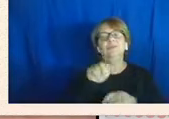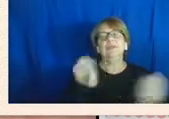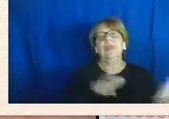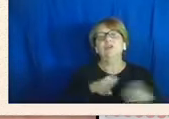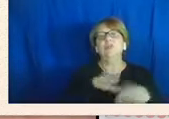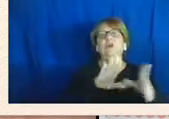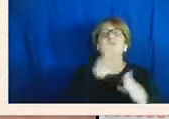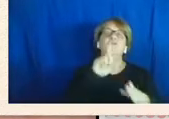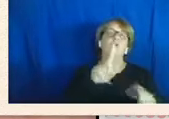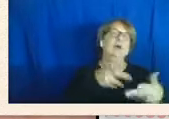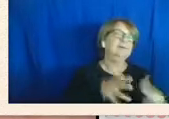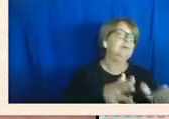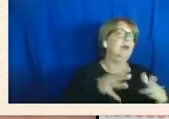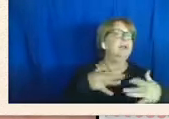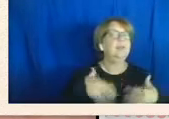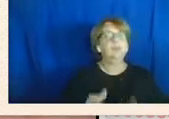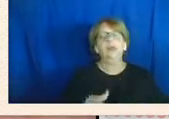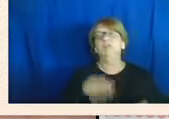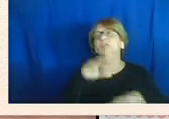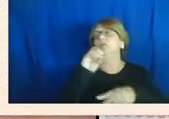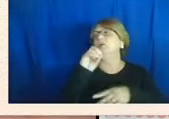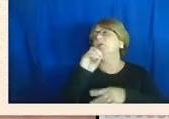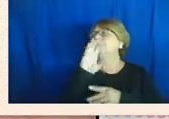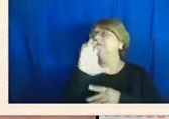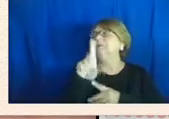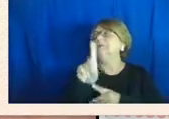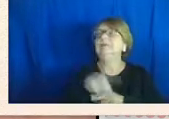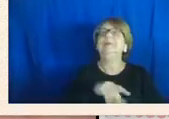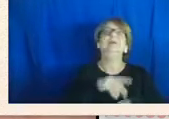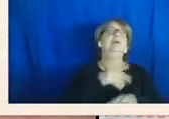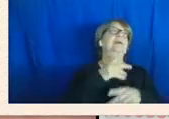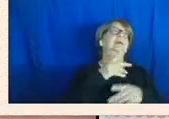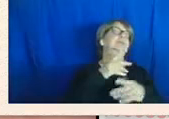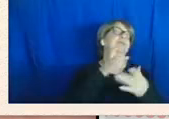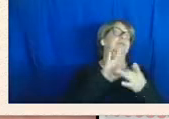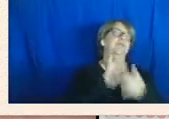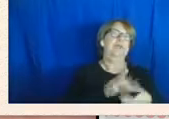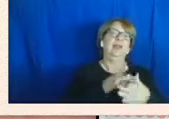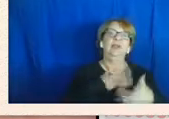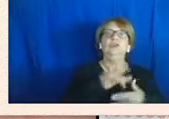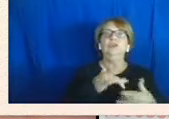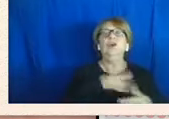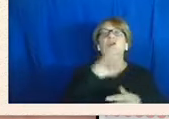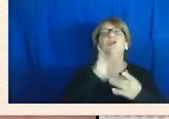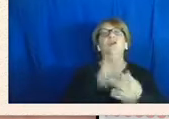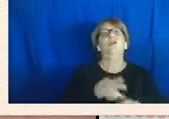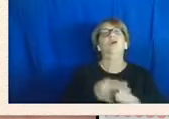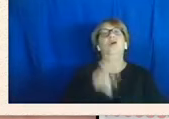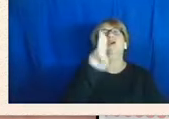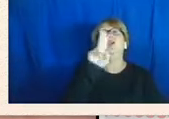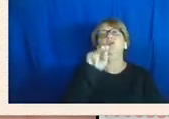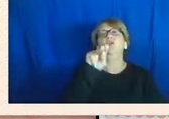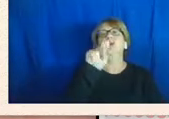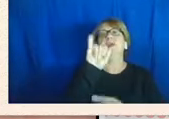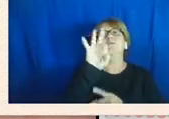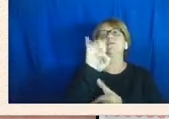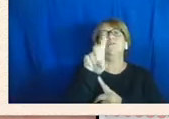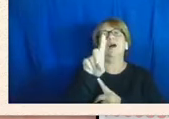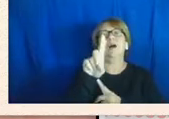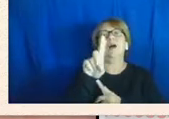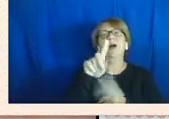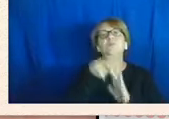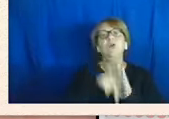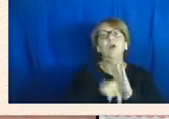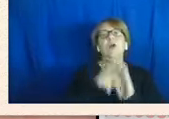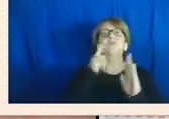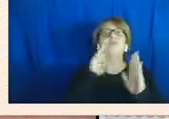OCD, PTSD, and related concerns, again, called the Unified Protocol. This is for children ages 5 to 17. This is not free. It's